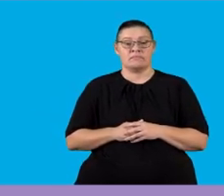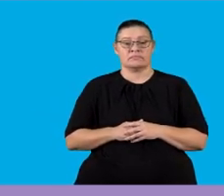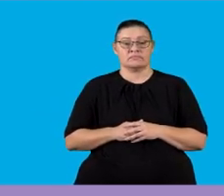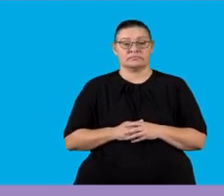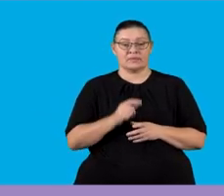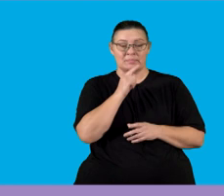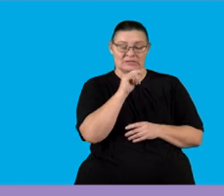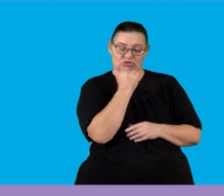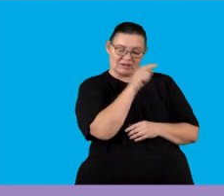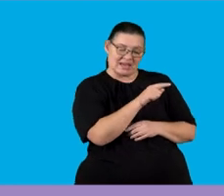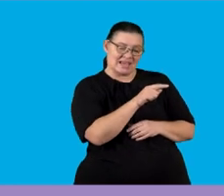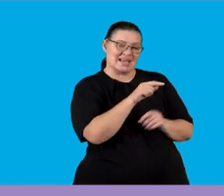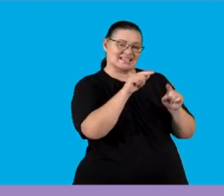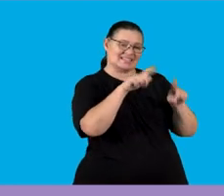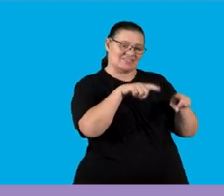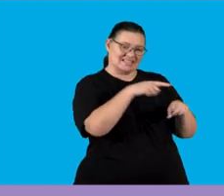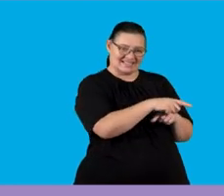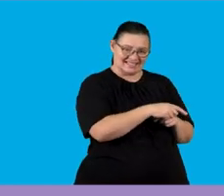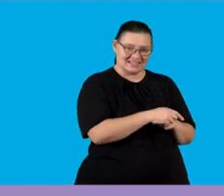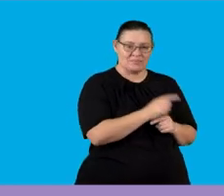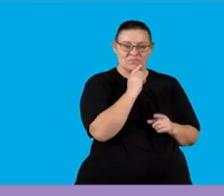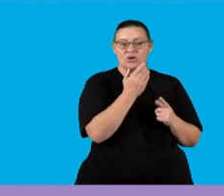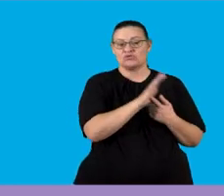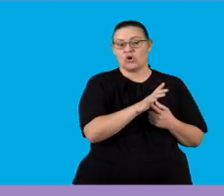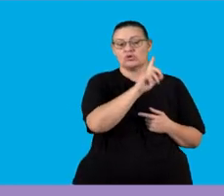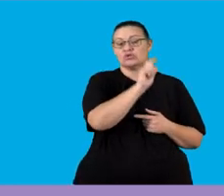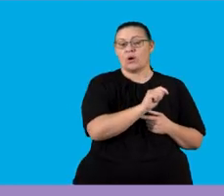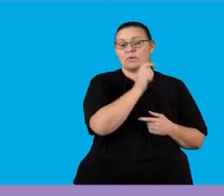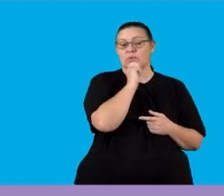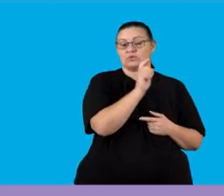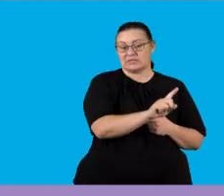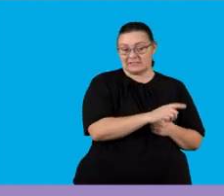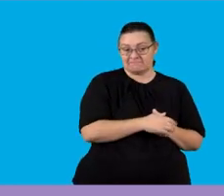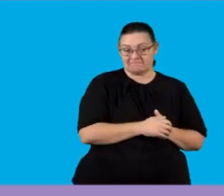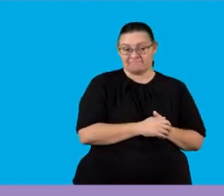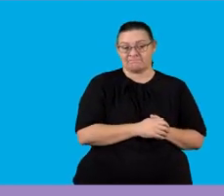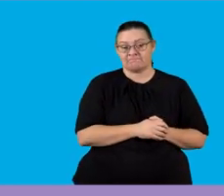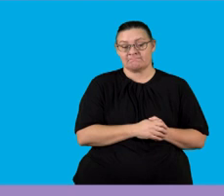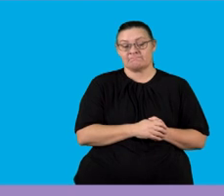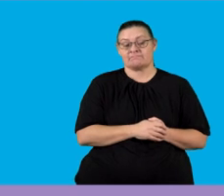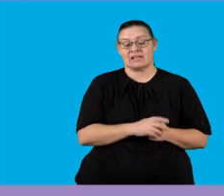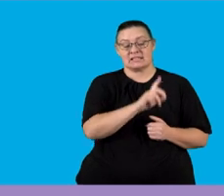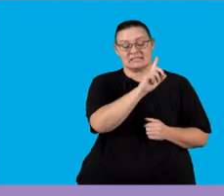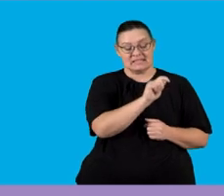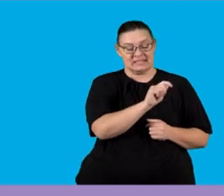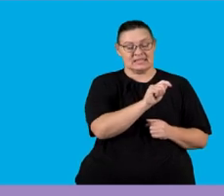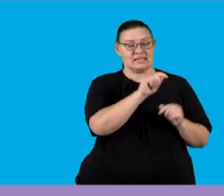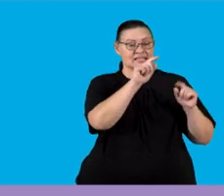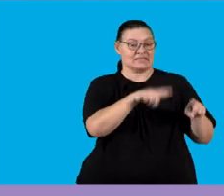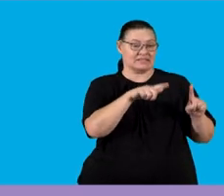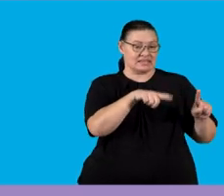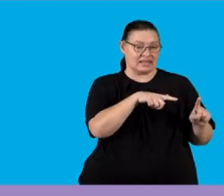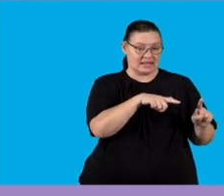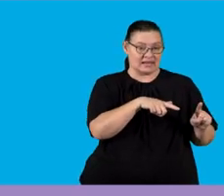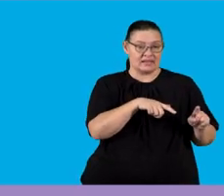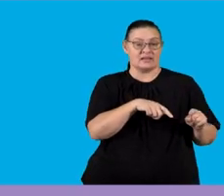17th term. So what answer do you get when you multiply negative 4 with 17? We get a